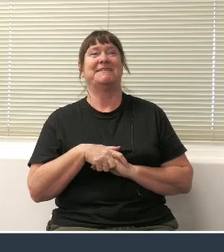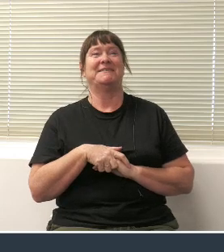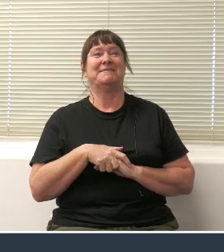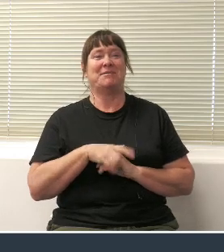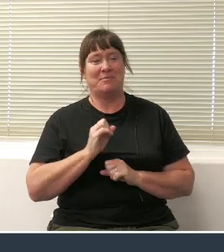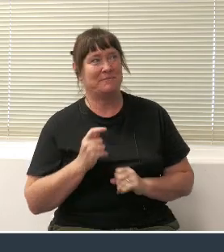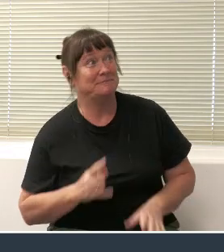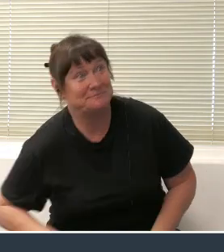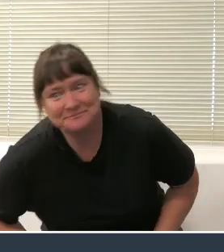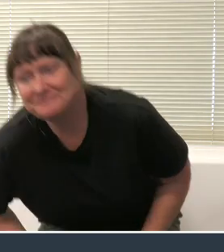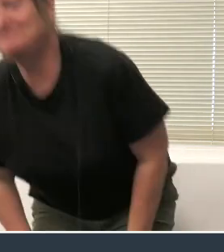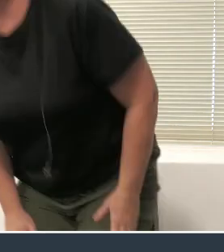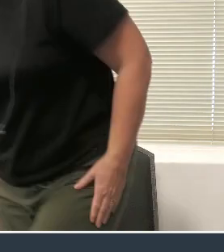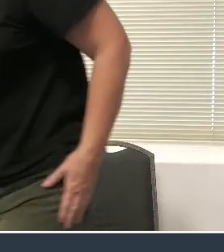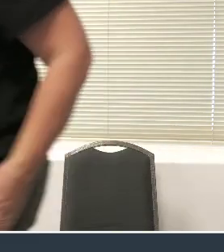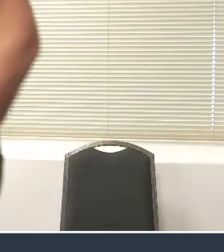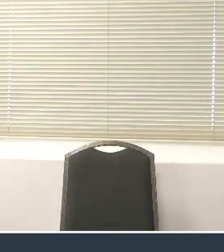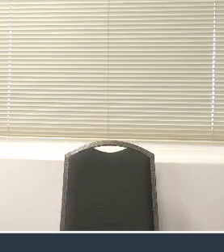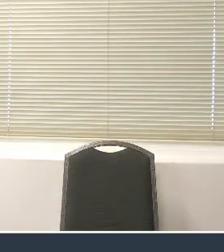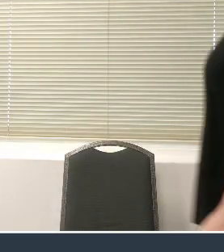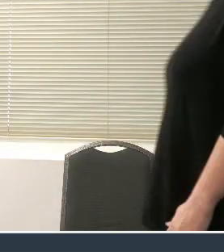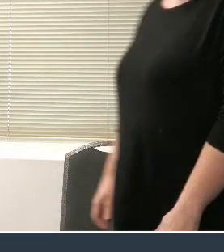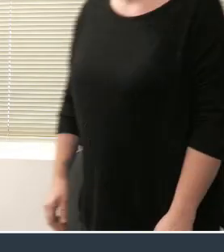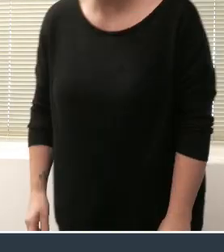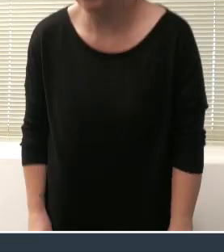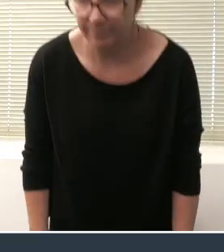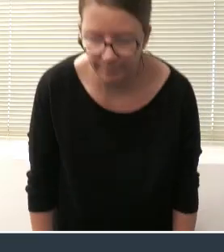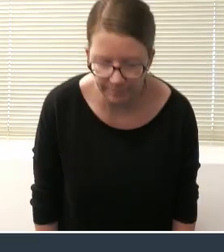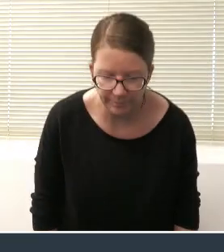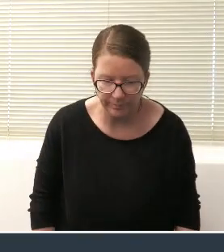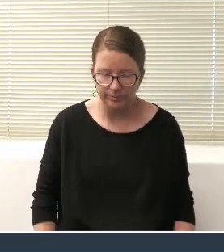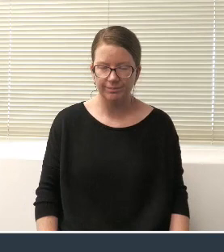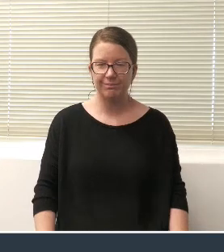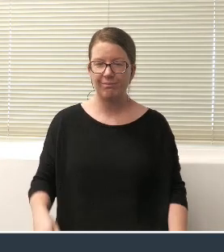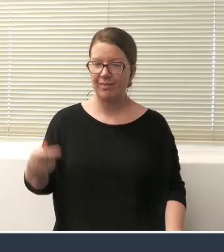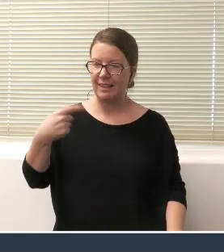we won't go that far. Look, this is a tricky one for me.